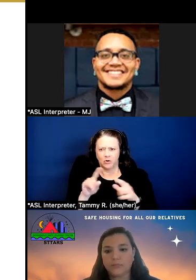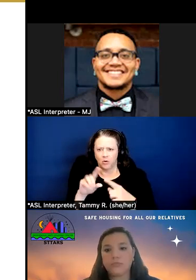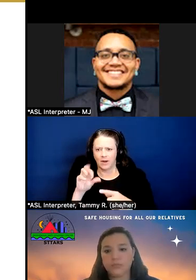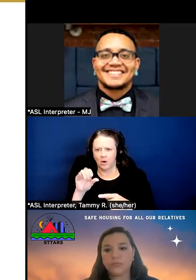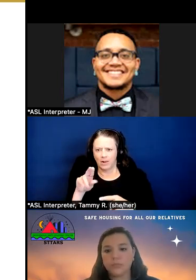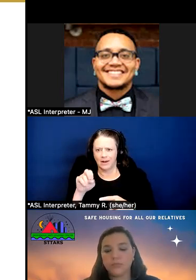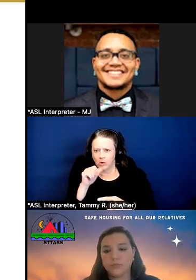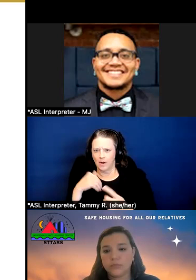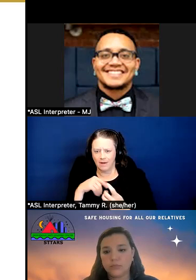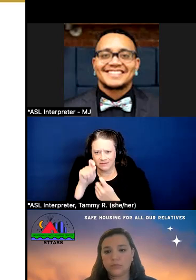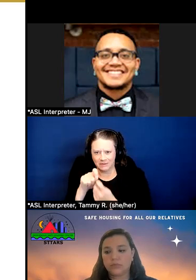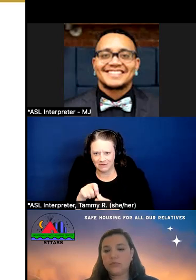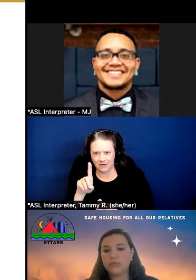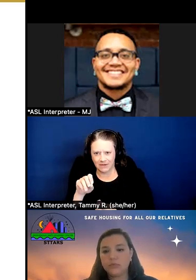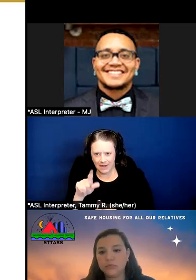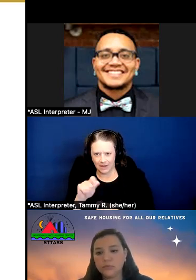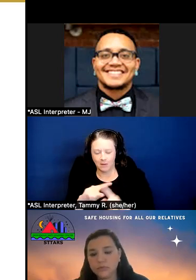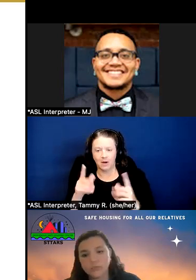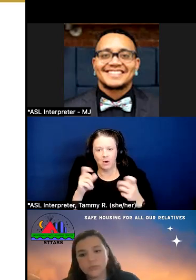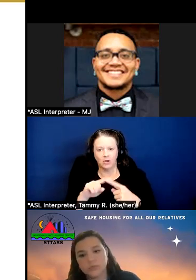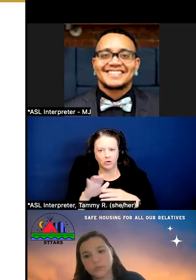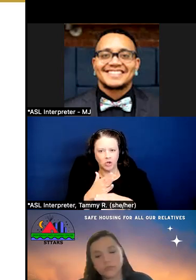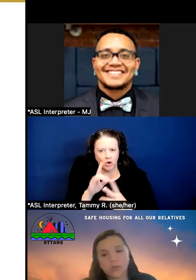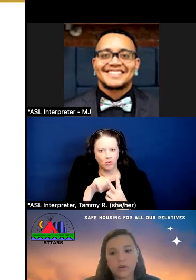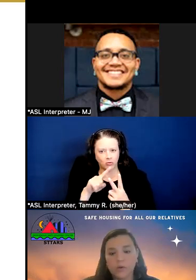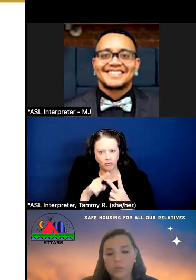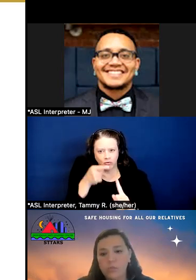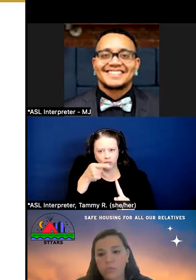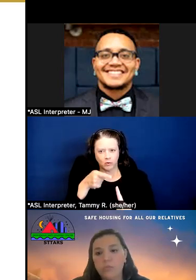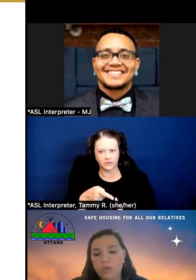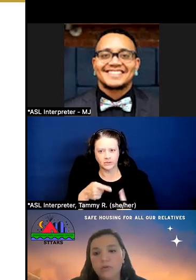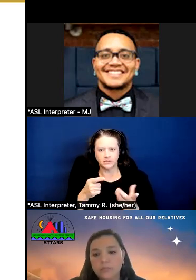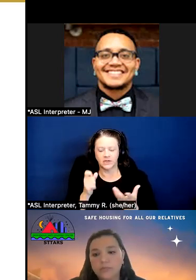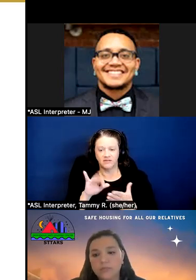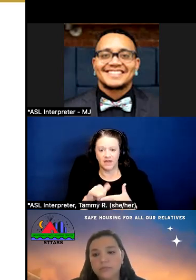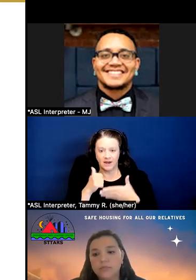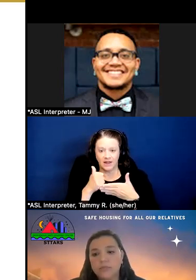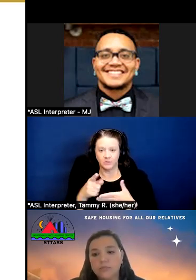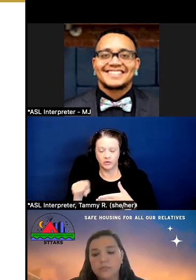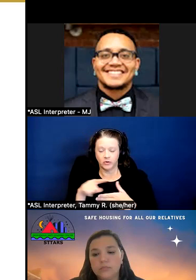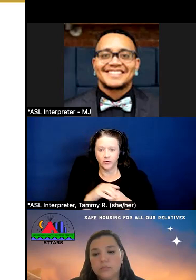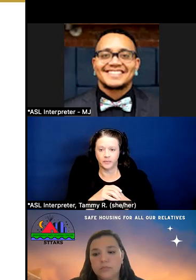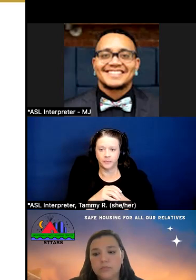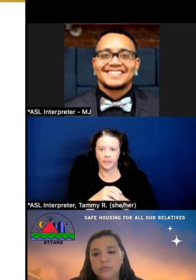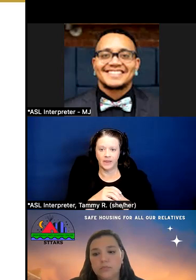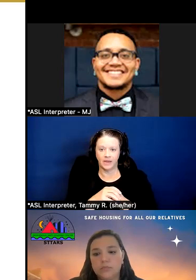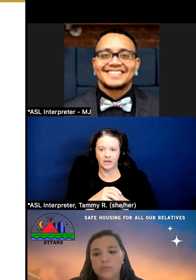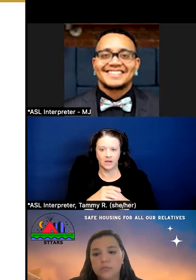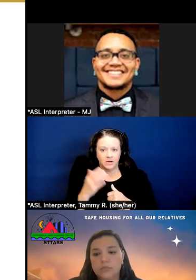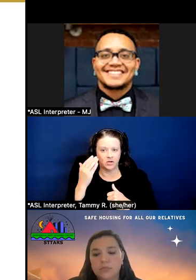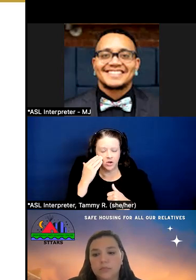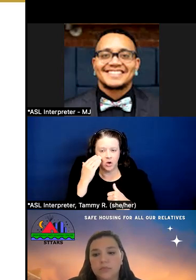data on this, but just wanted to kind of share those 2 points if it's helpful at all to sort of know